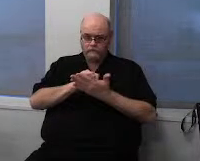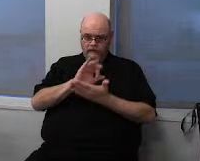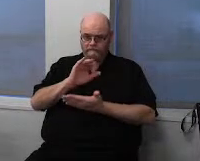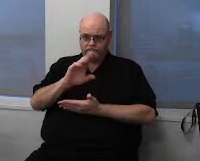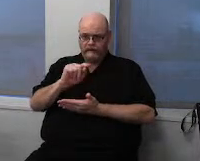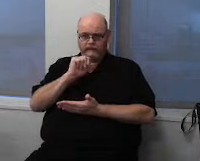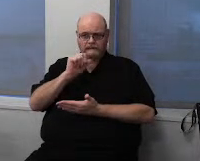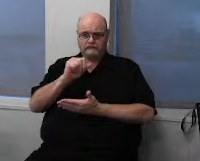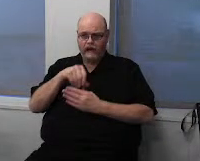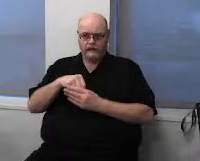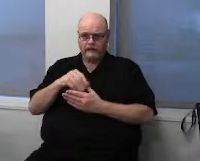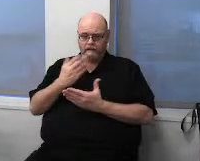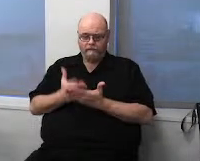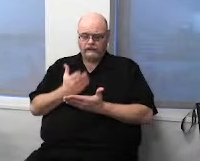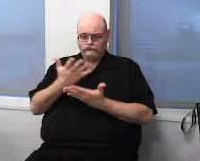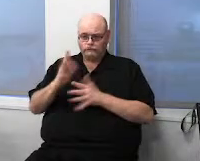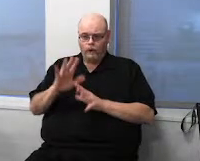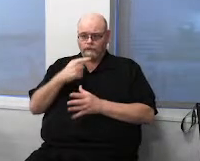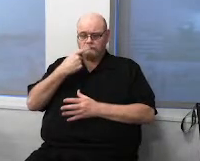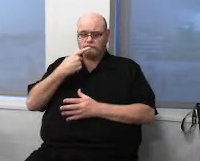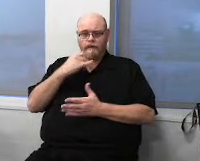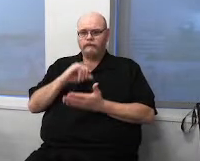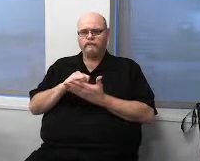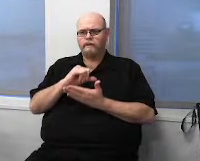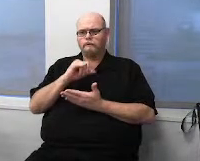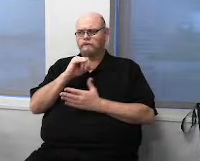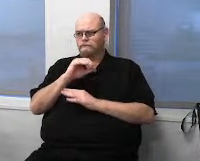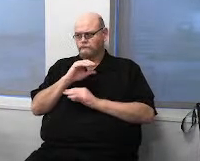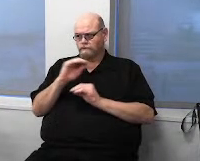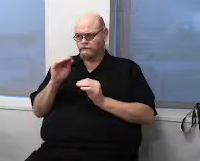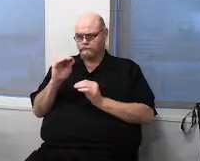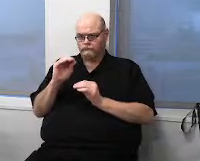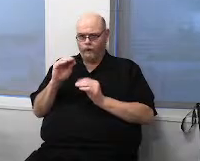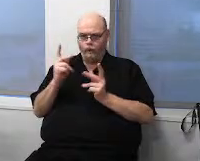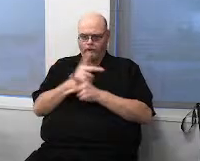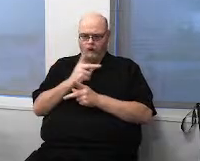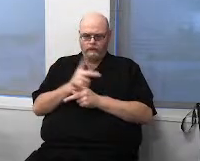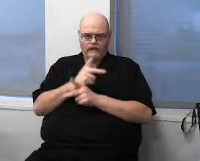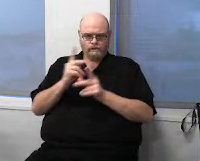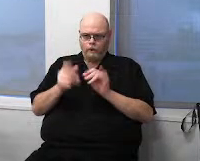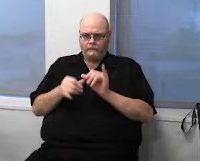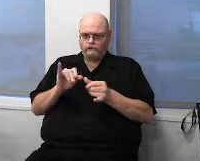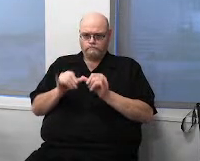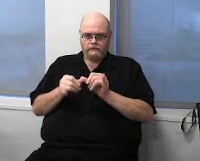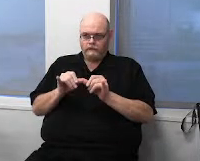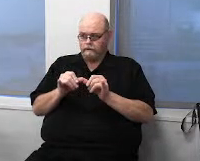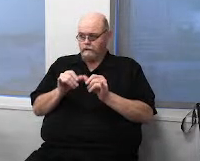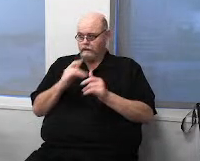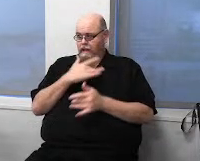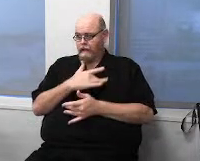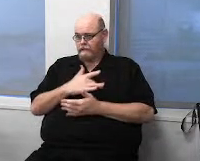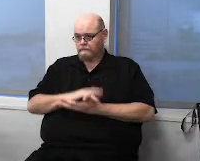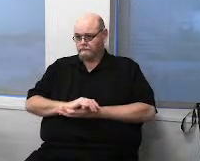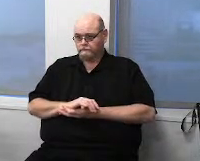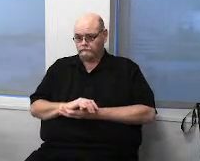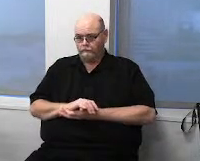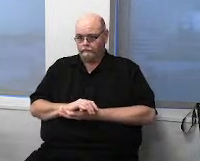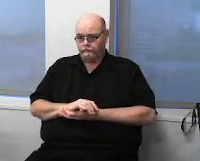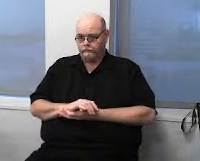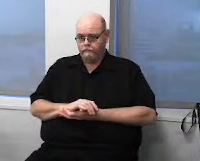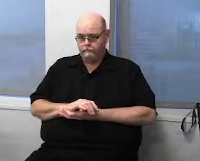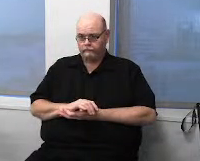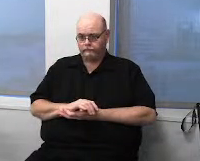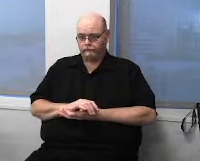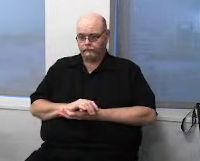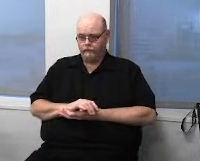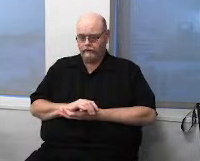Assumes a fact, not an evidence. He already testified that there was not a calculation or measure of the likelihood Yeah, of those